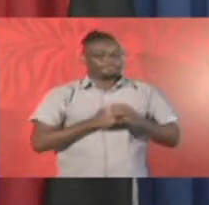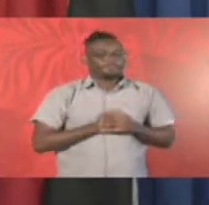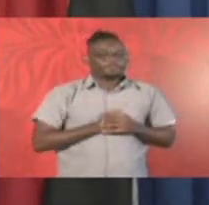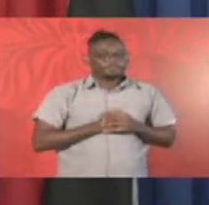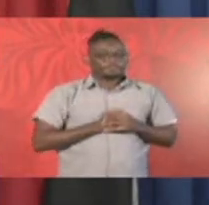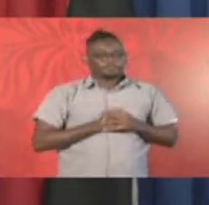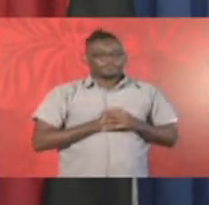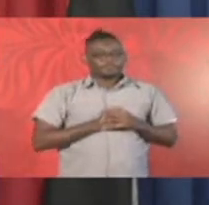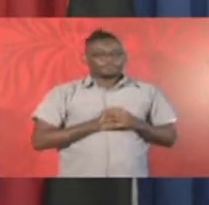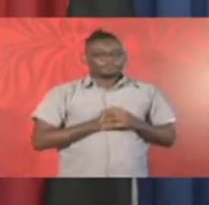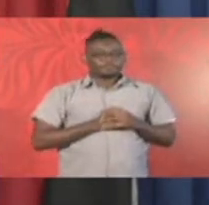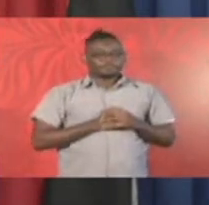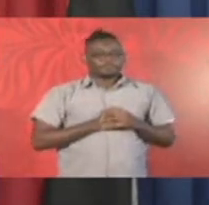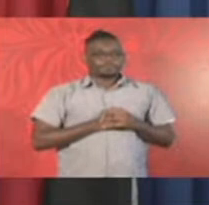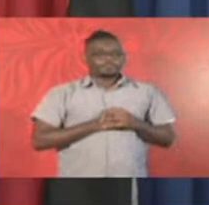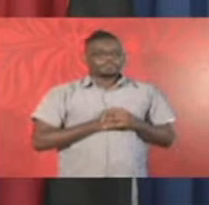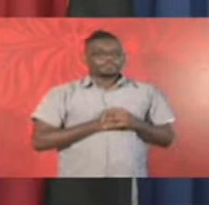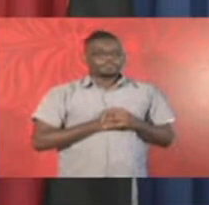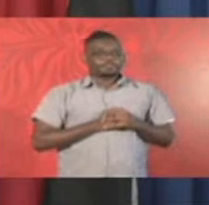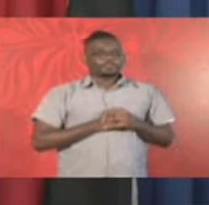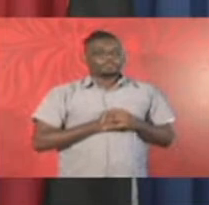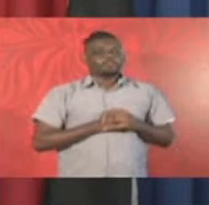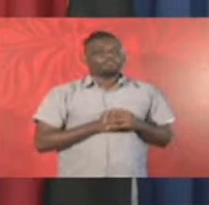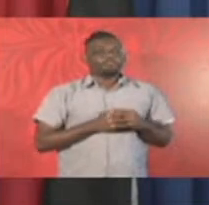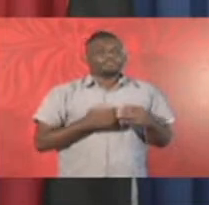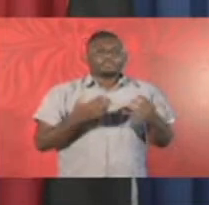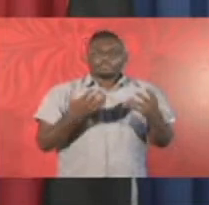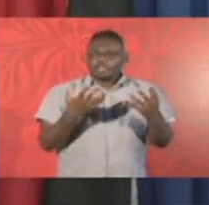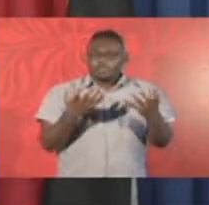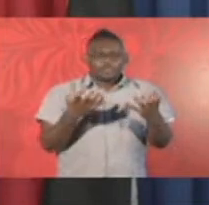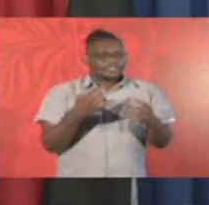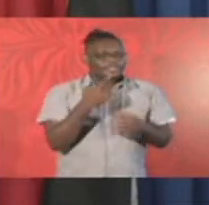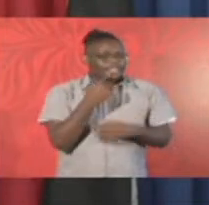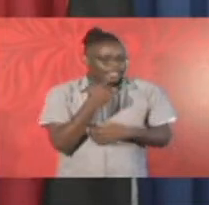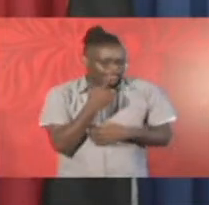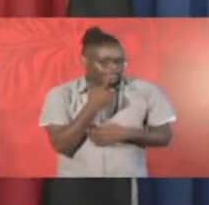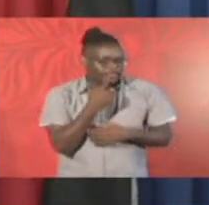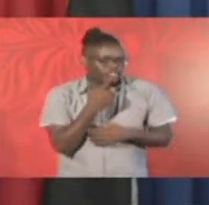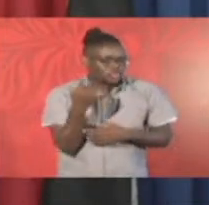I just want to say one thing here